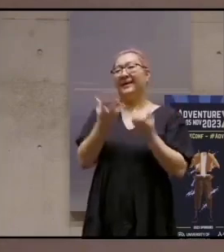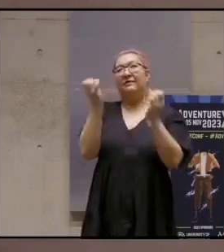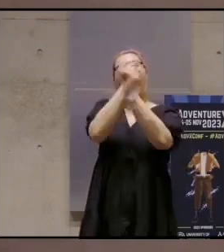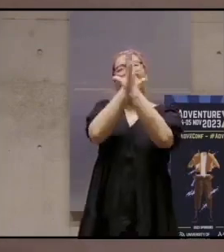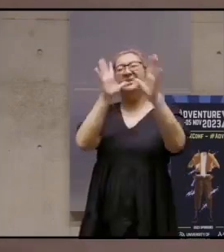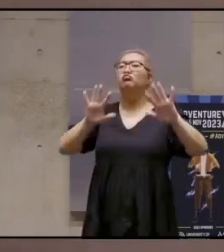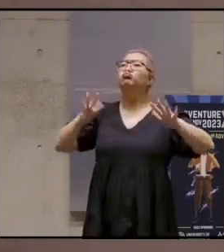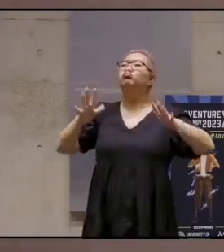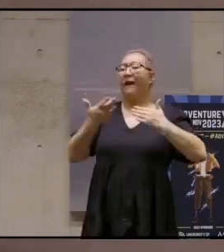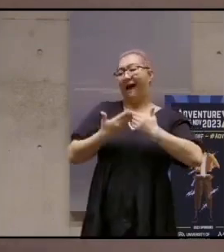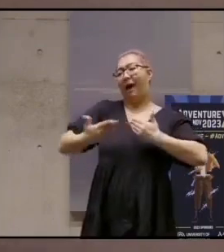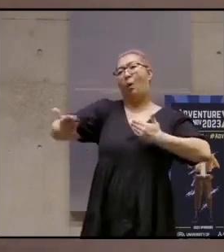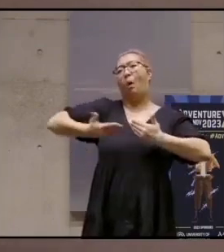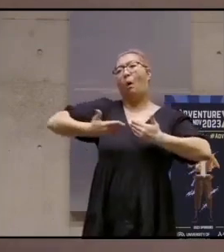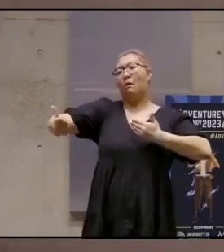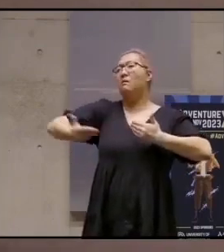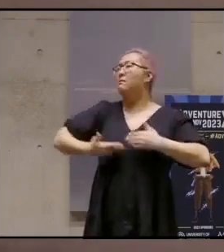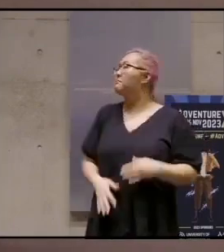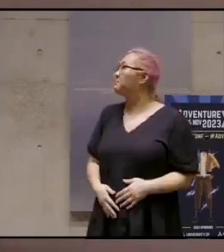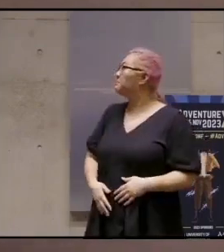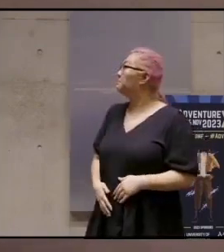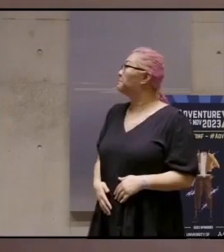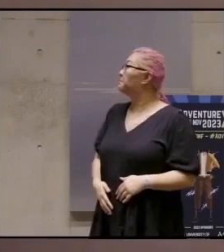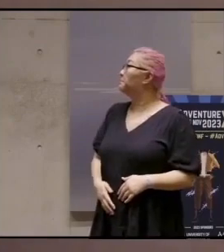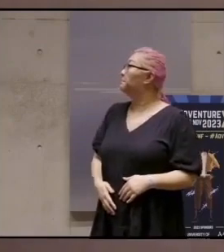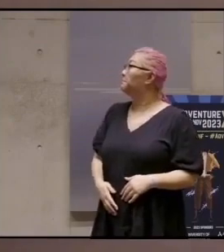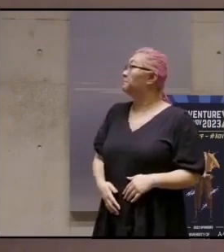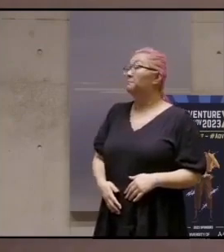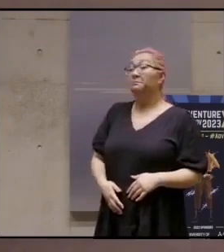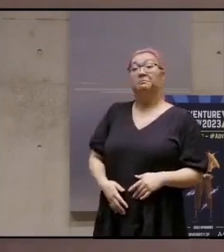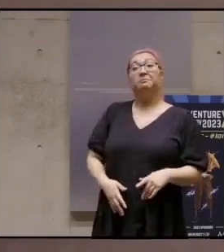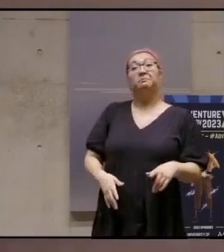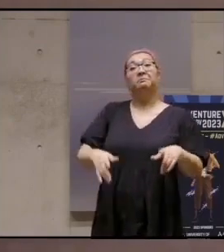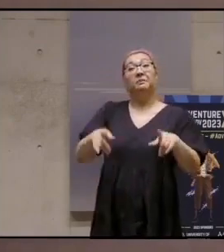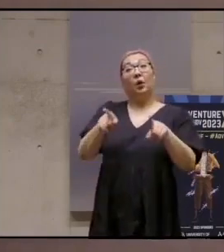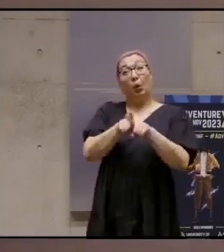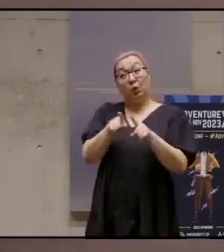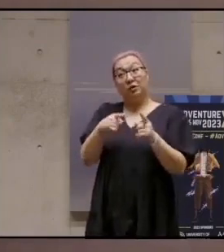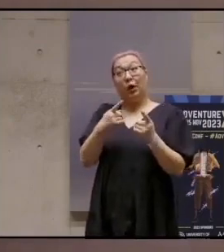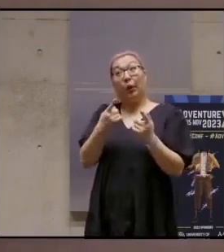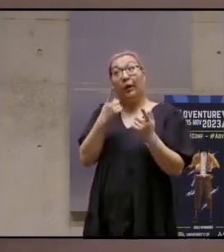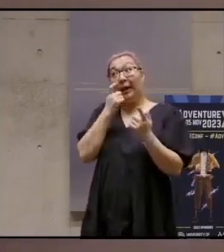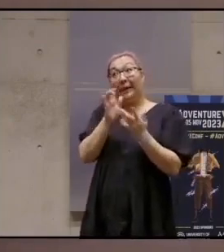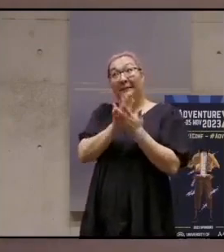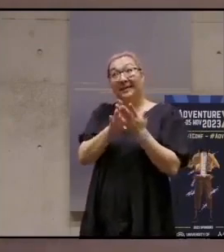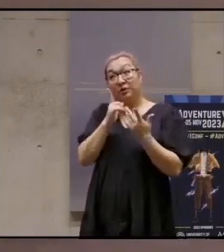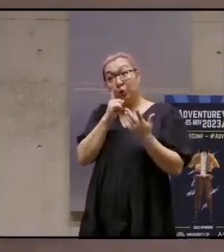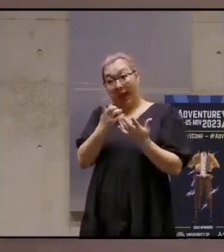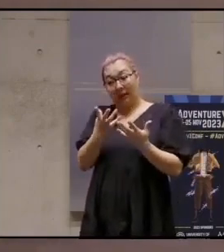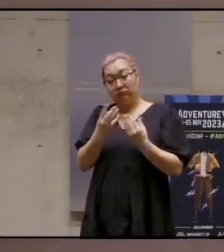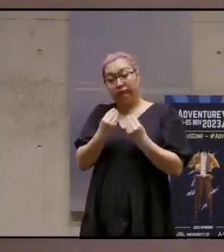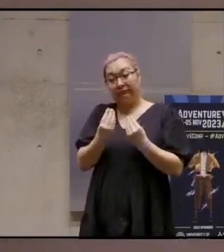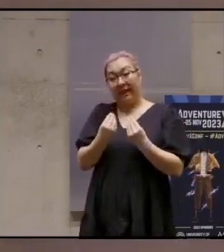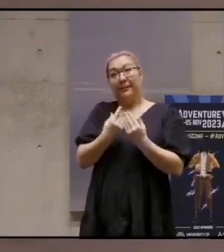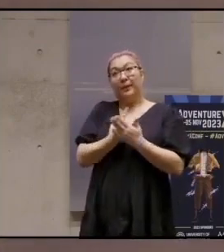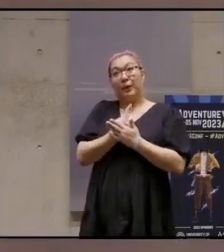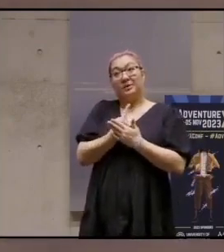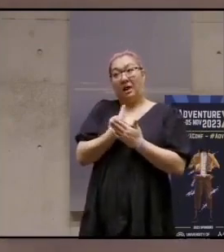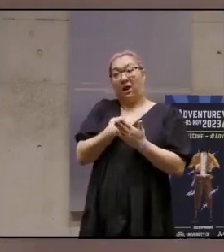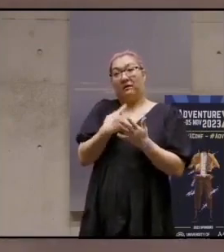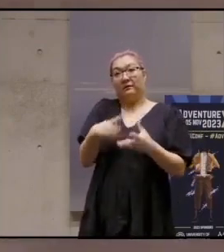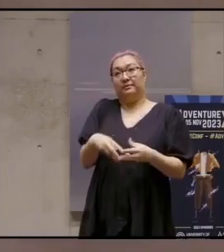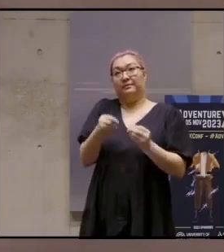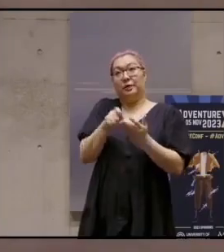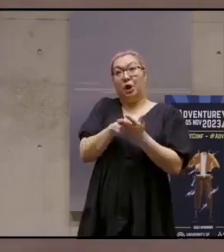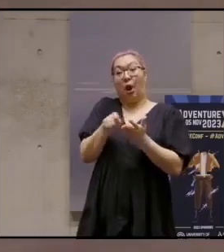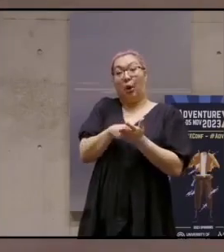maybe as you're reading out loud, notes on a couple of different takes, and maybe some fake notes, and maybe some fake questions to the engineer. In other words, it's not just